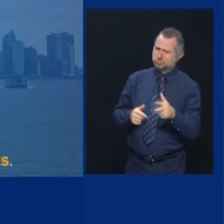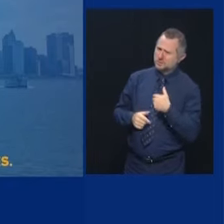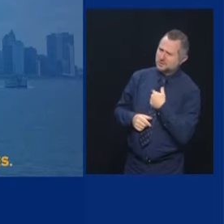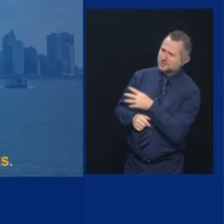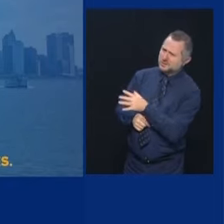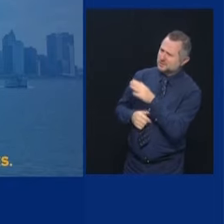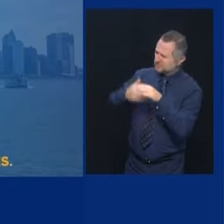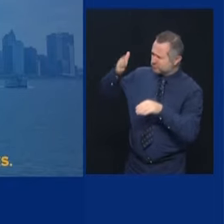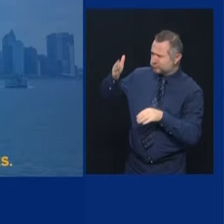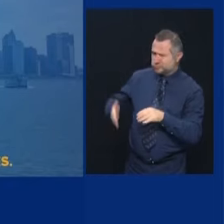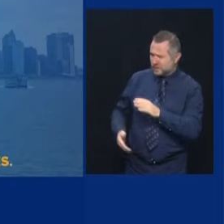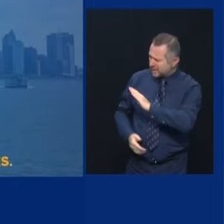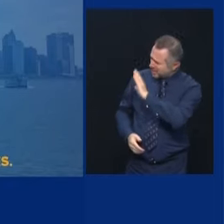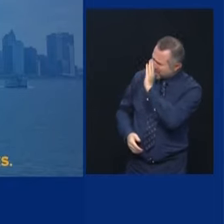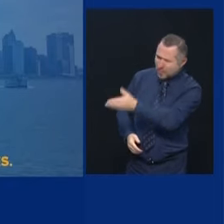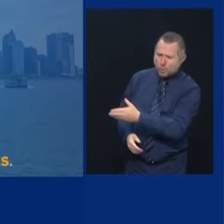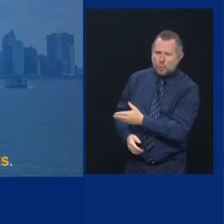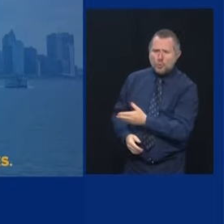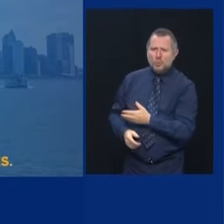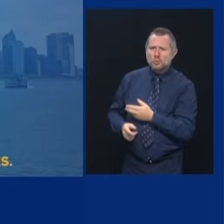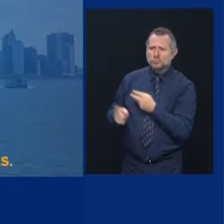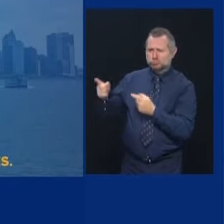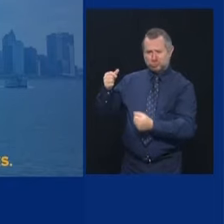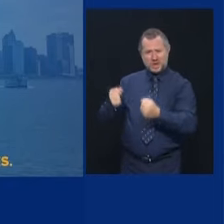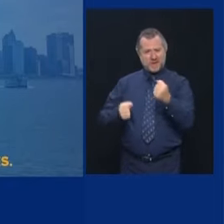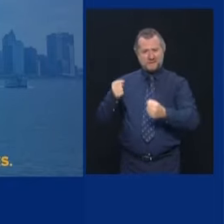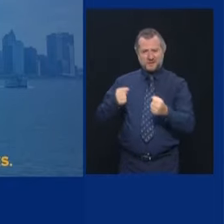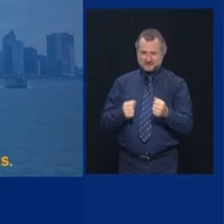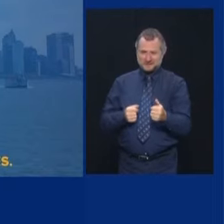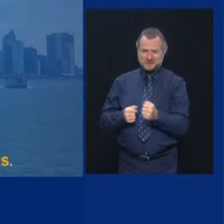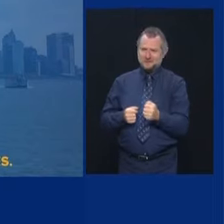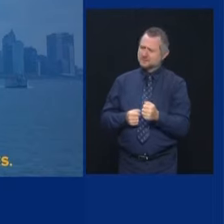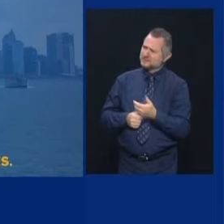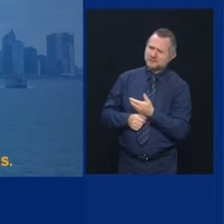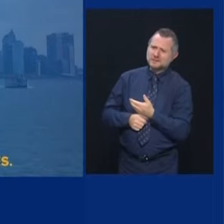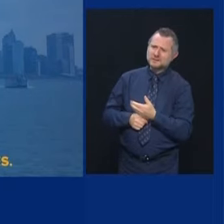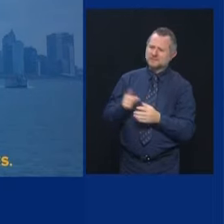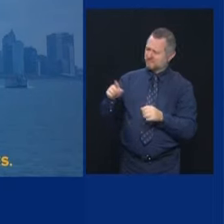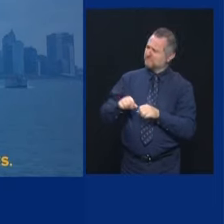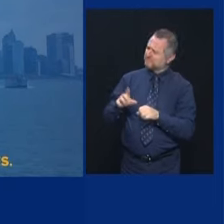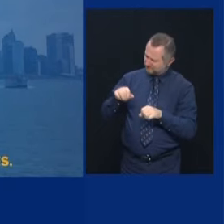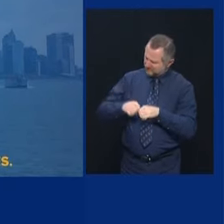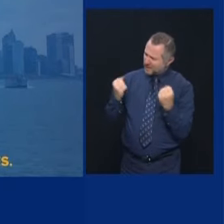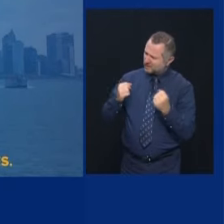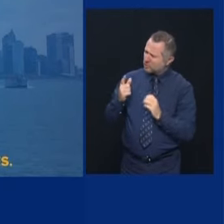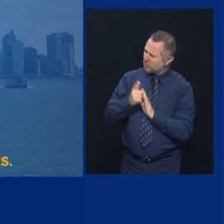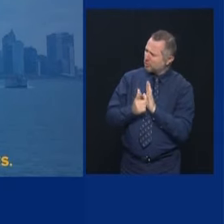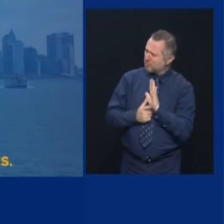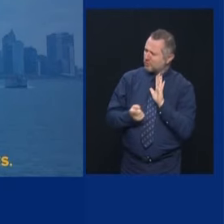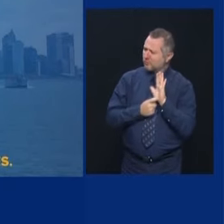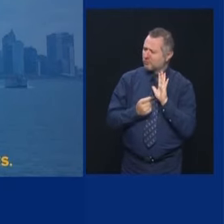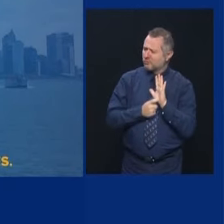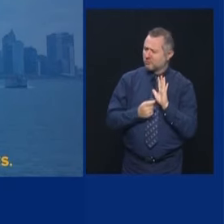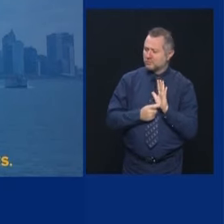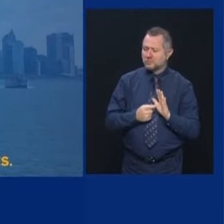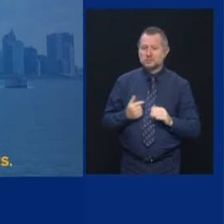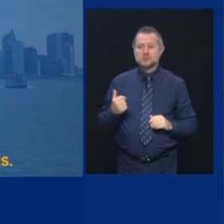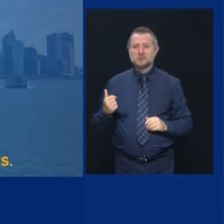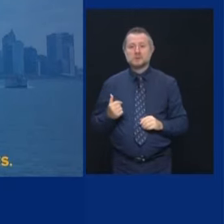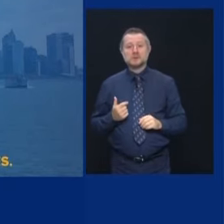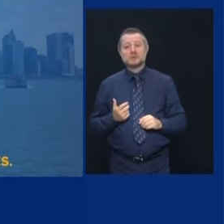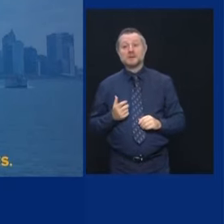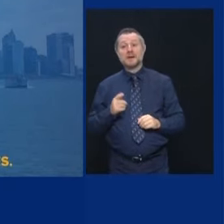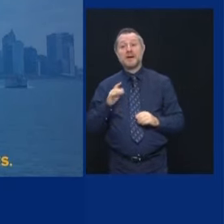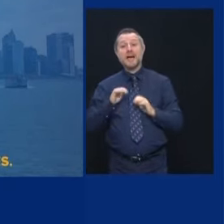I say, hi, you are texting and driving. That is a violation of the law. I know, because I passed that